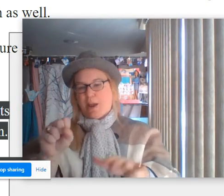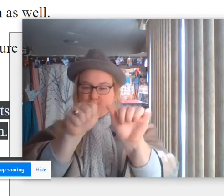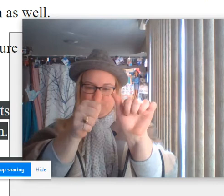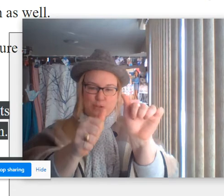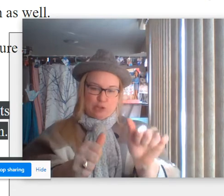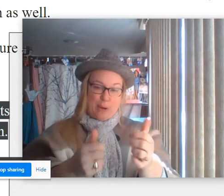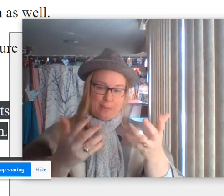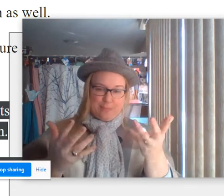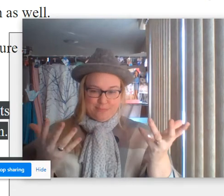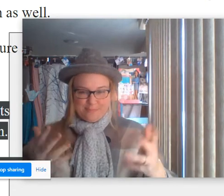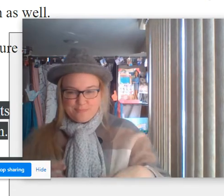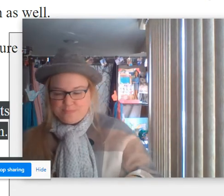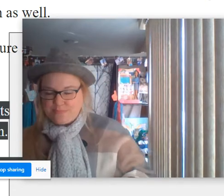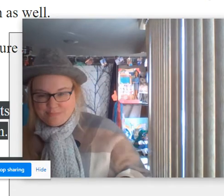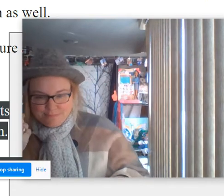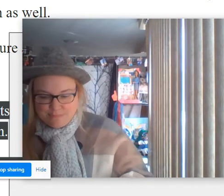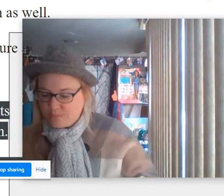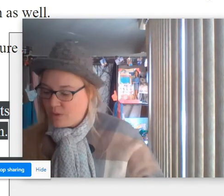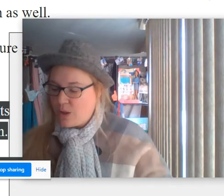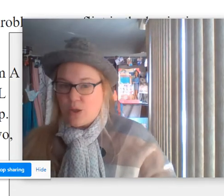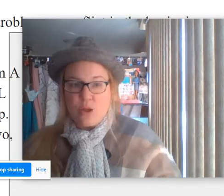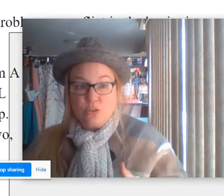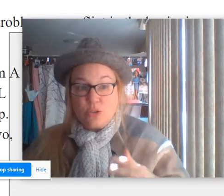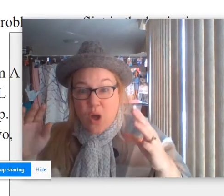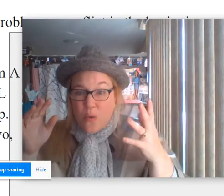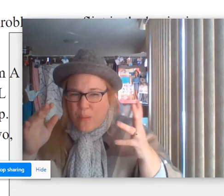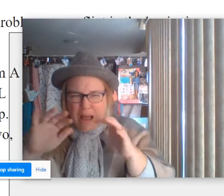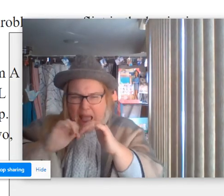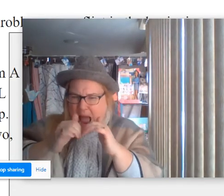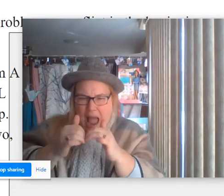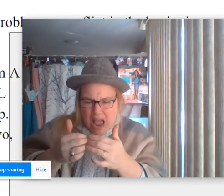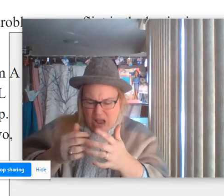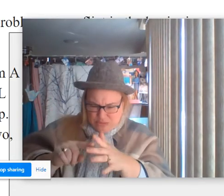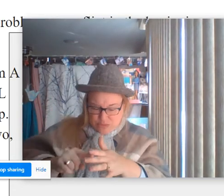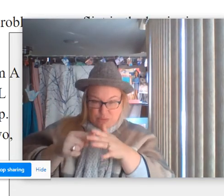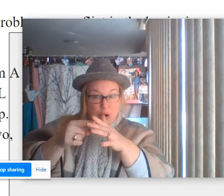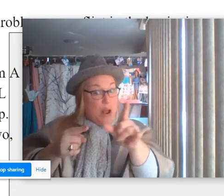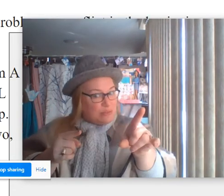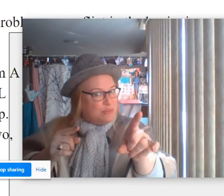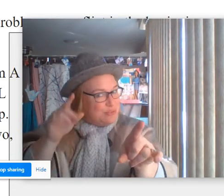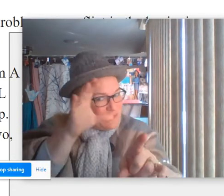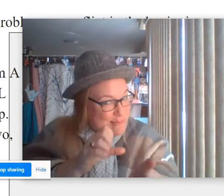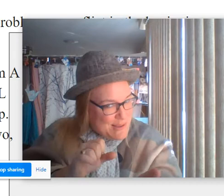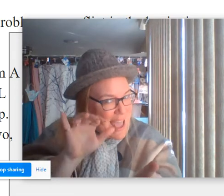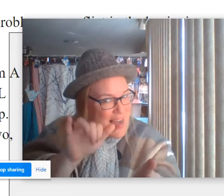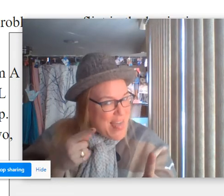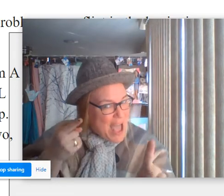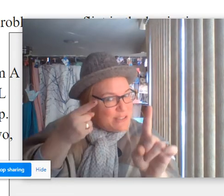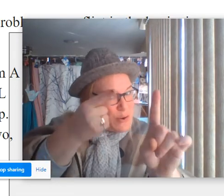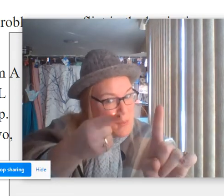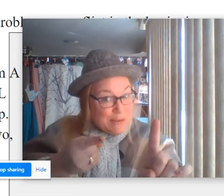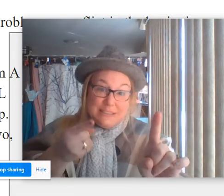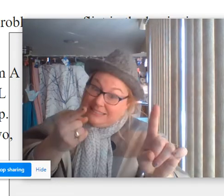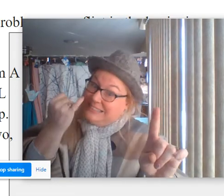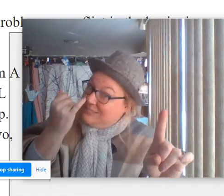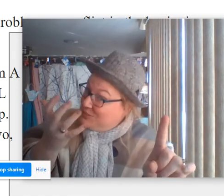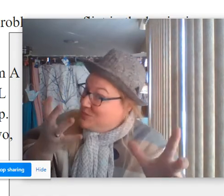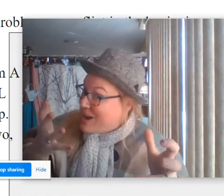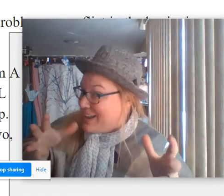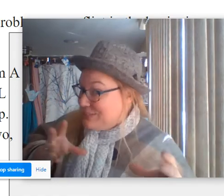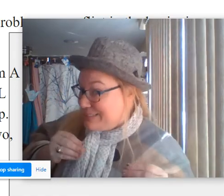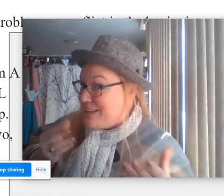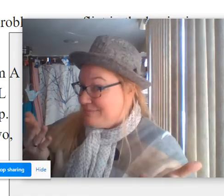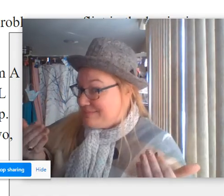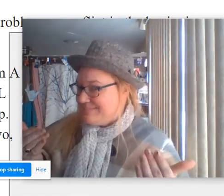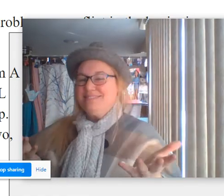how do you create an ABC story? Because you can probably guess that that is your mission, should you choose to accept it. All right,